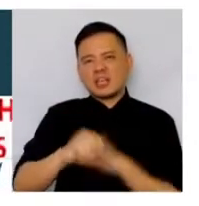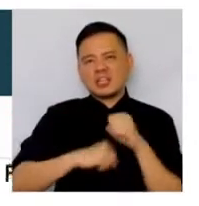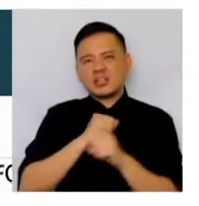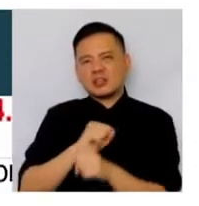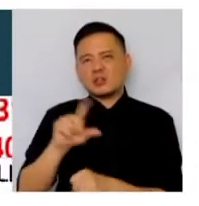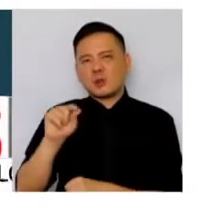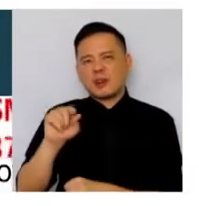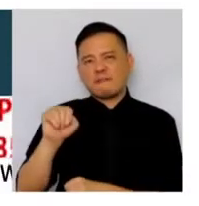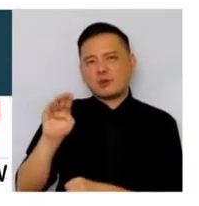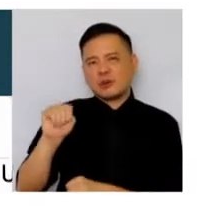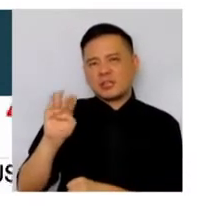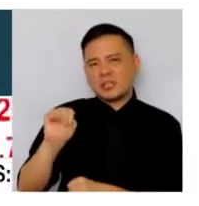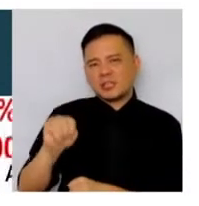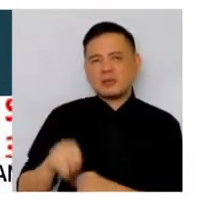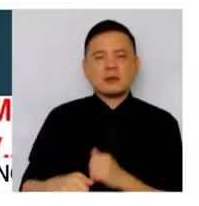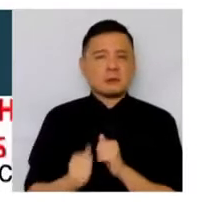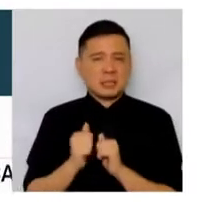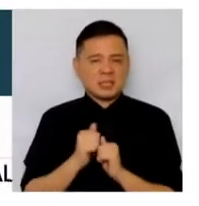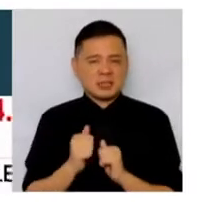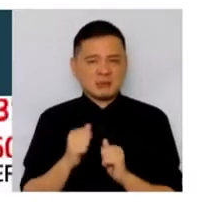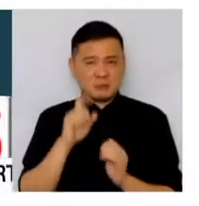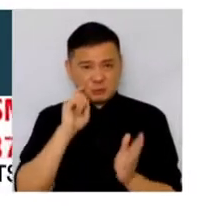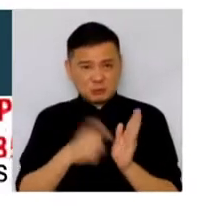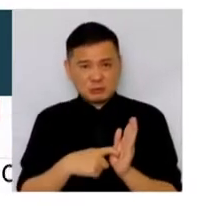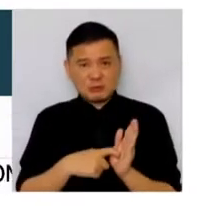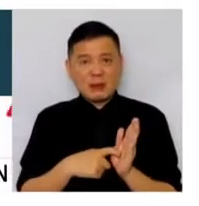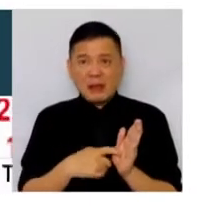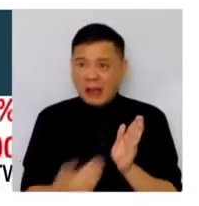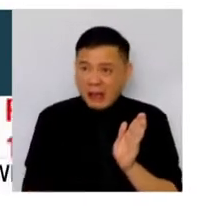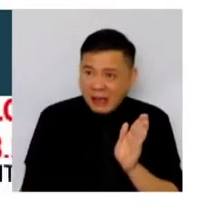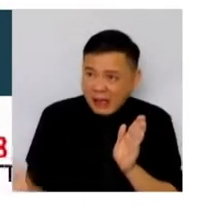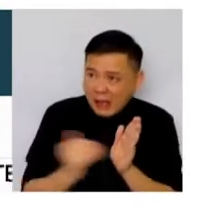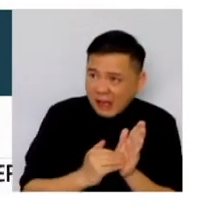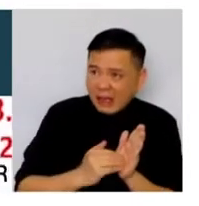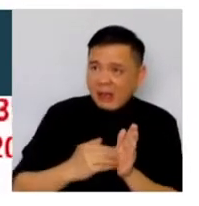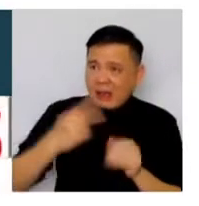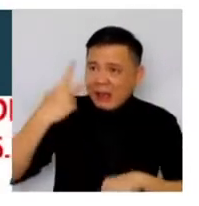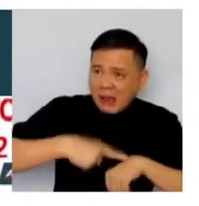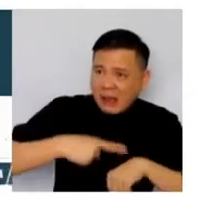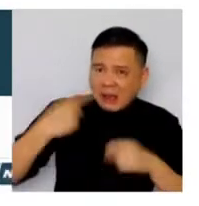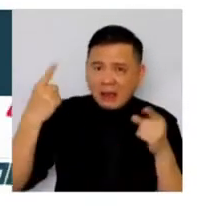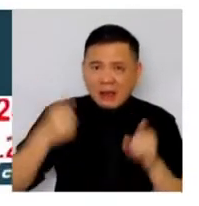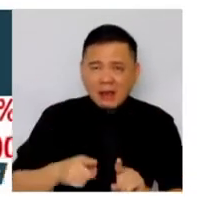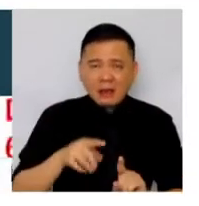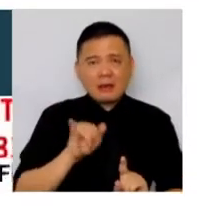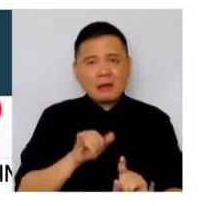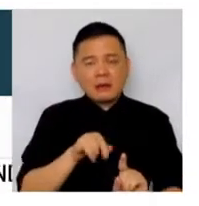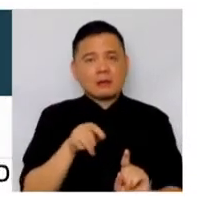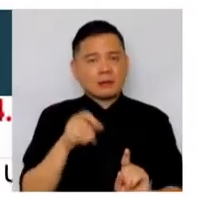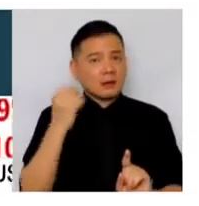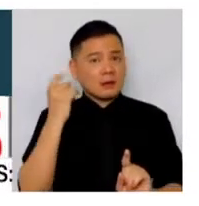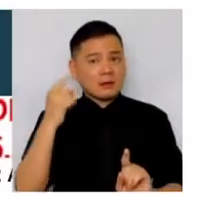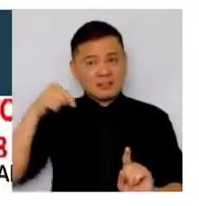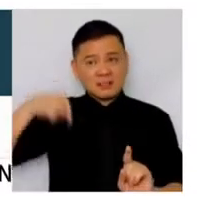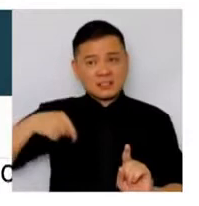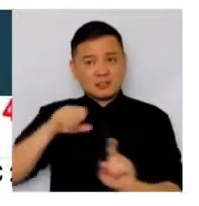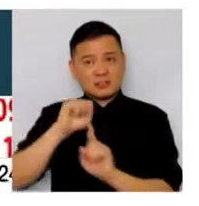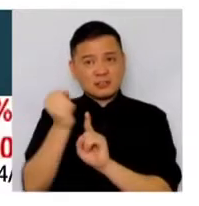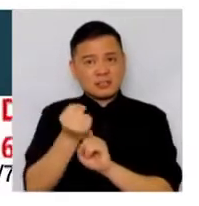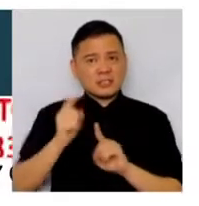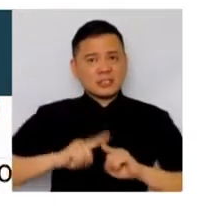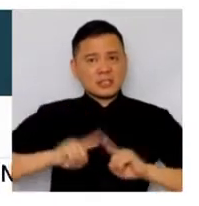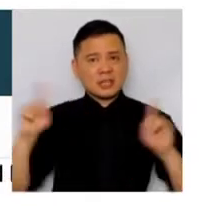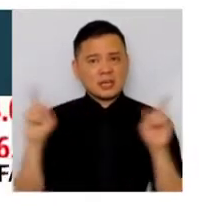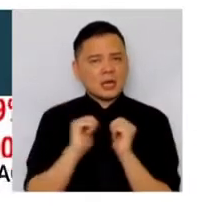do get a sense of this already happening before, but how is this time different from what